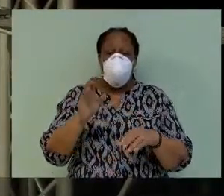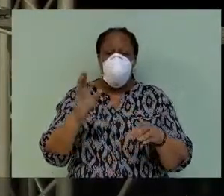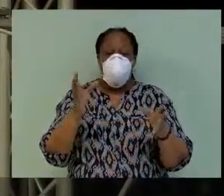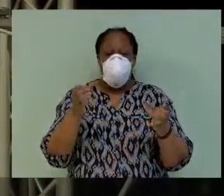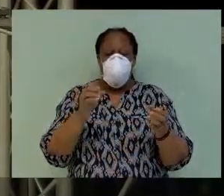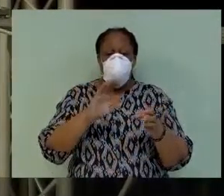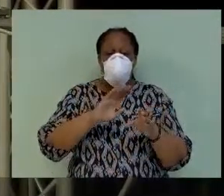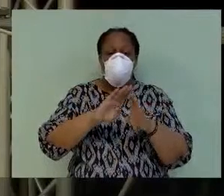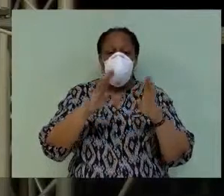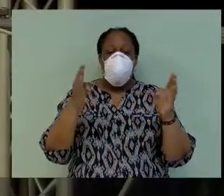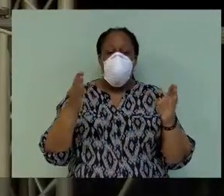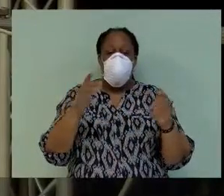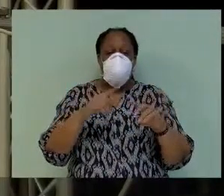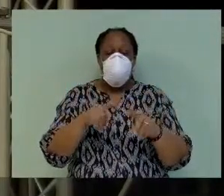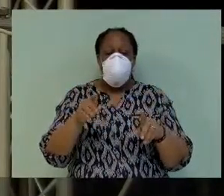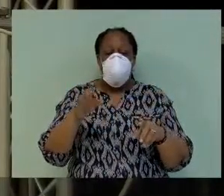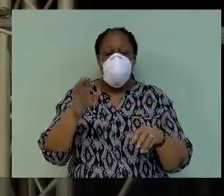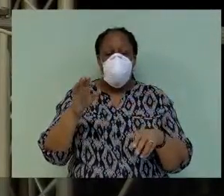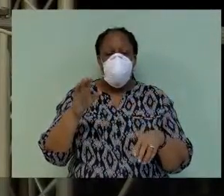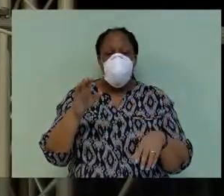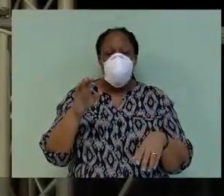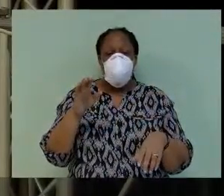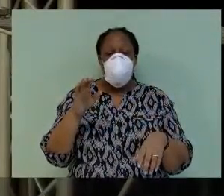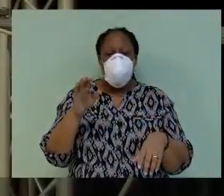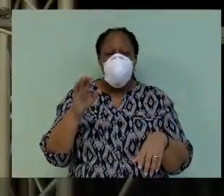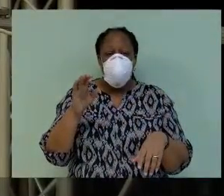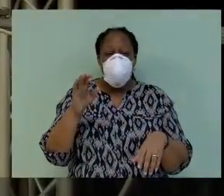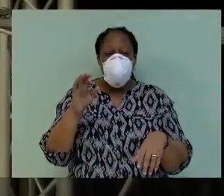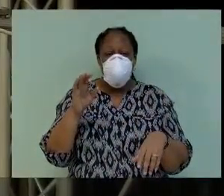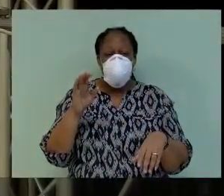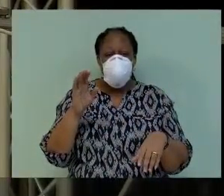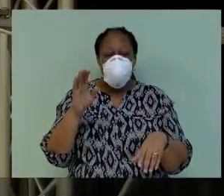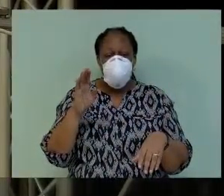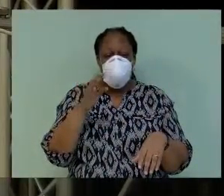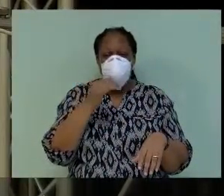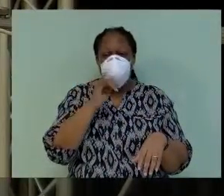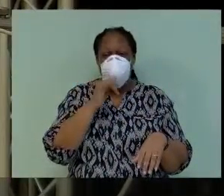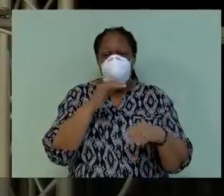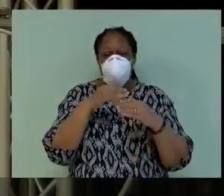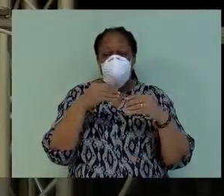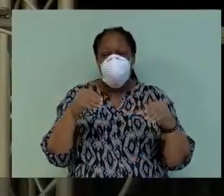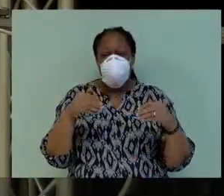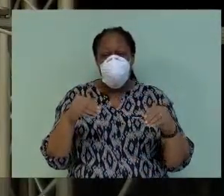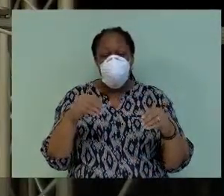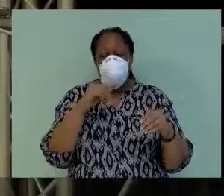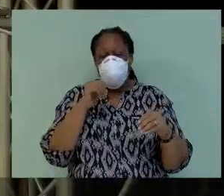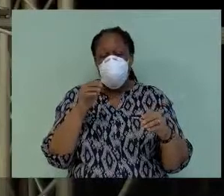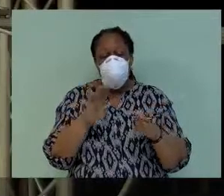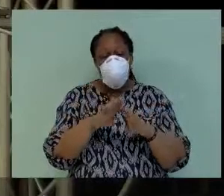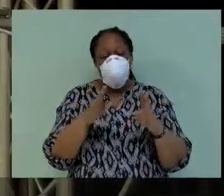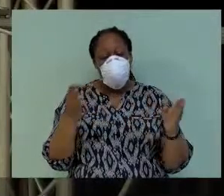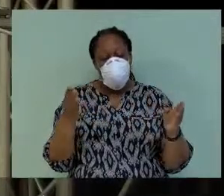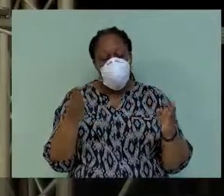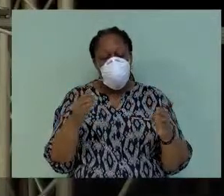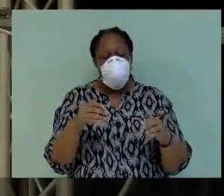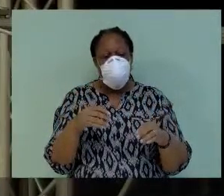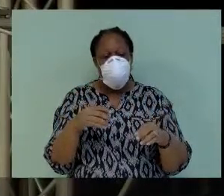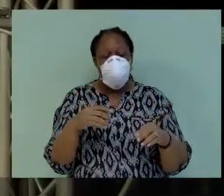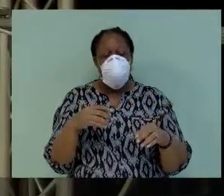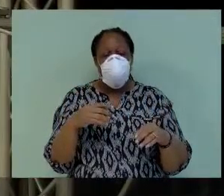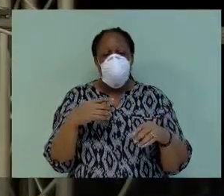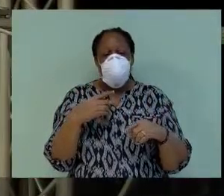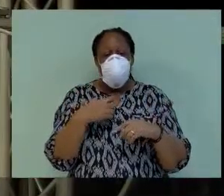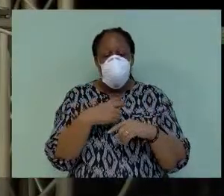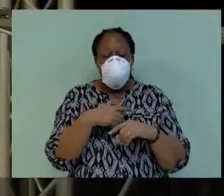Mr. Williams seems to have risen the spirits in the room. However, the reality is that, as Dr. Laws keeps saying and